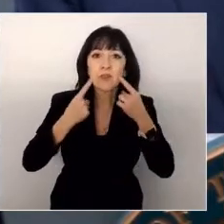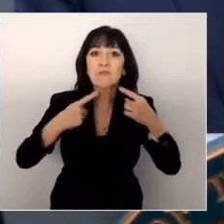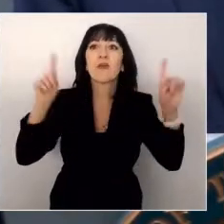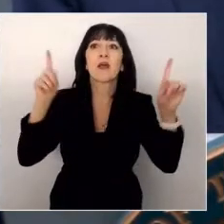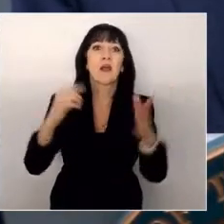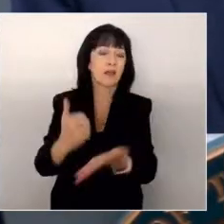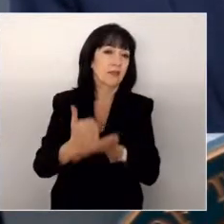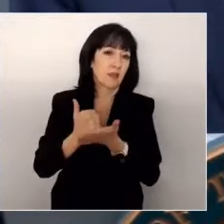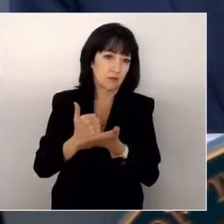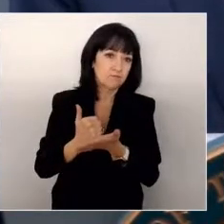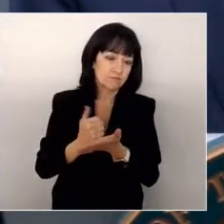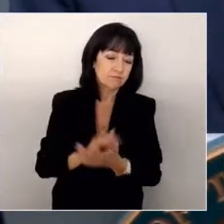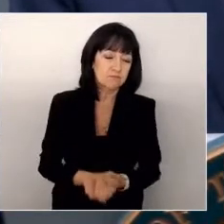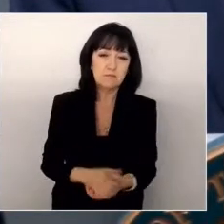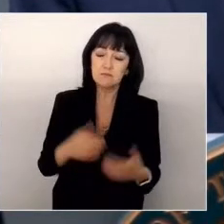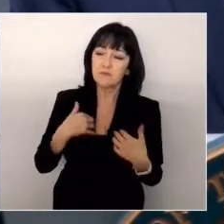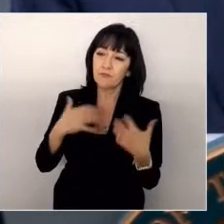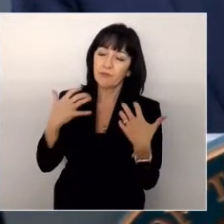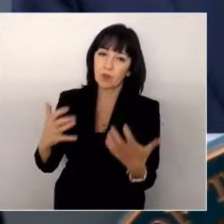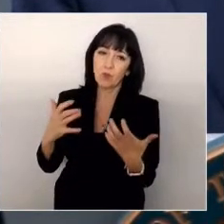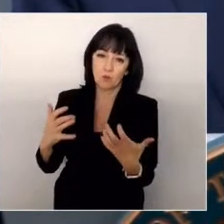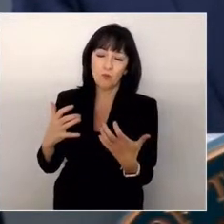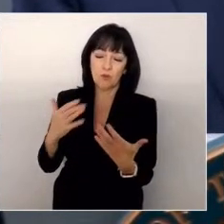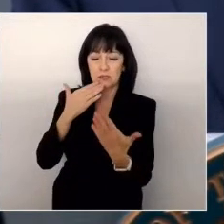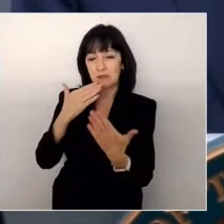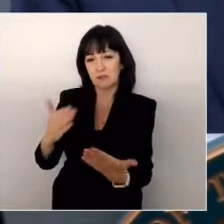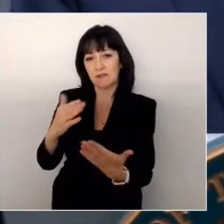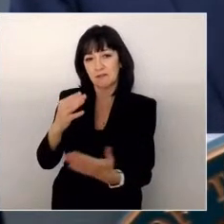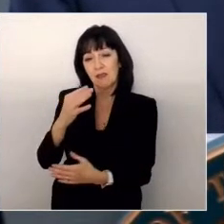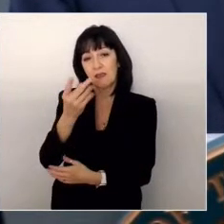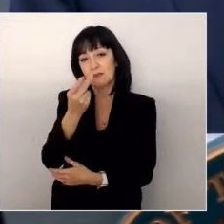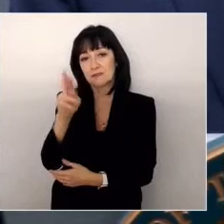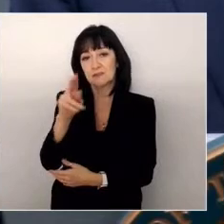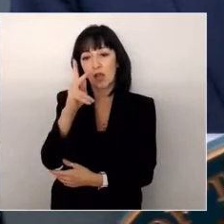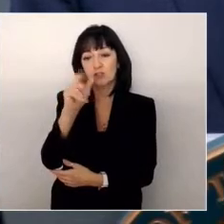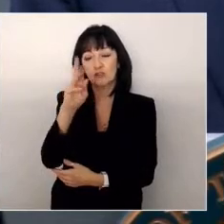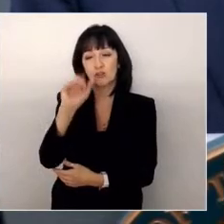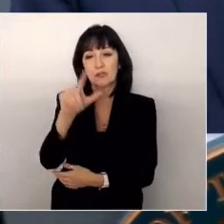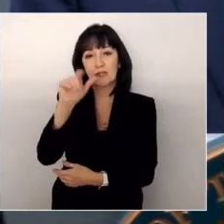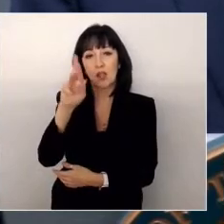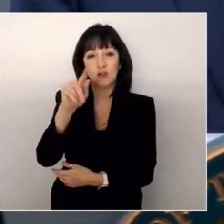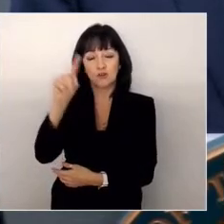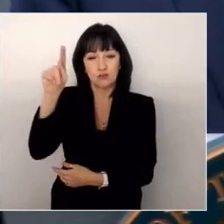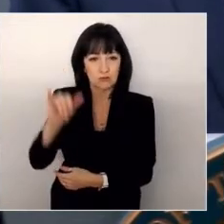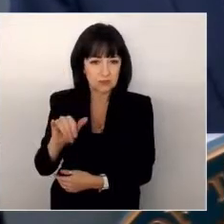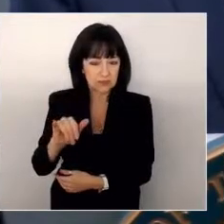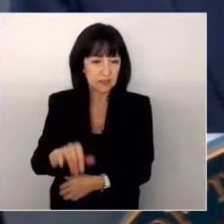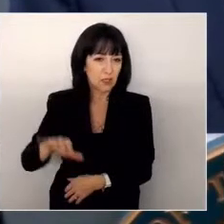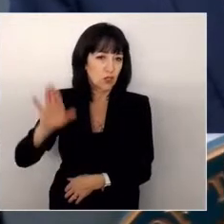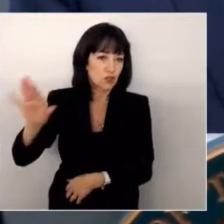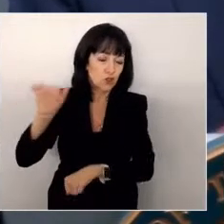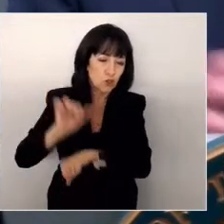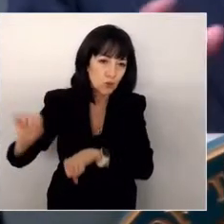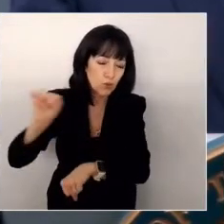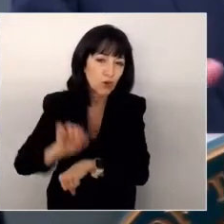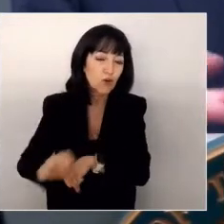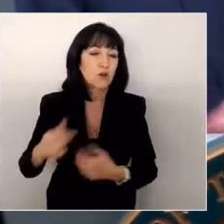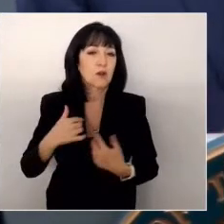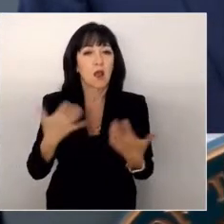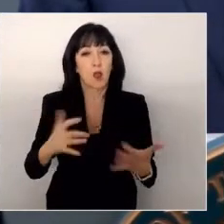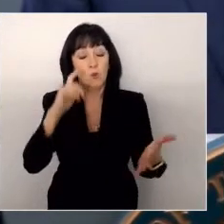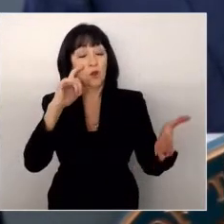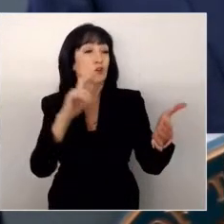their hard work and importantly for their resilience. And I want to recognize DEMA Director A.J. Saul. He's